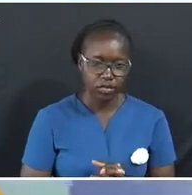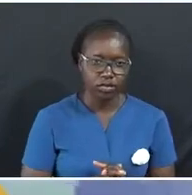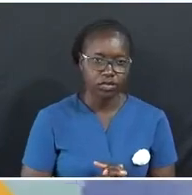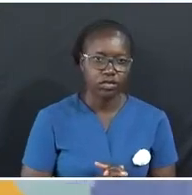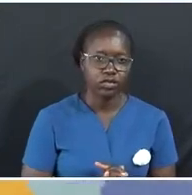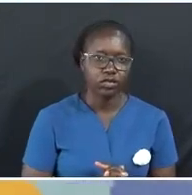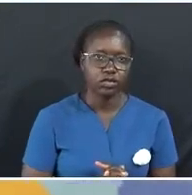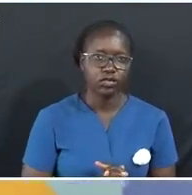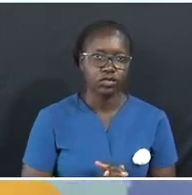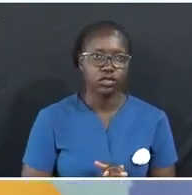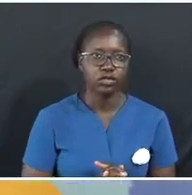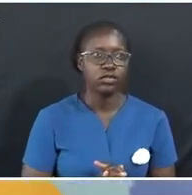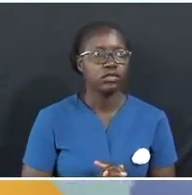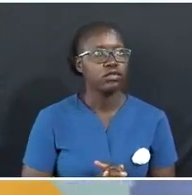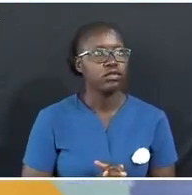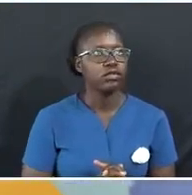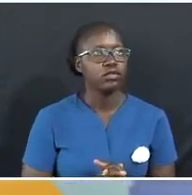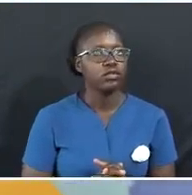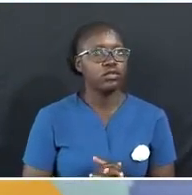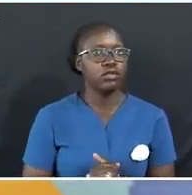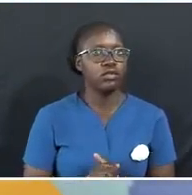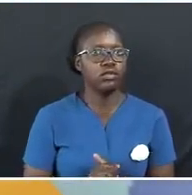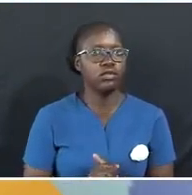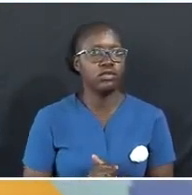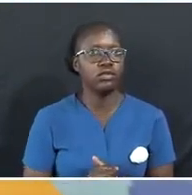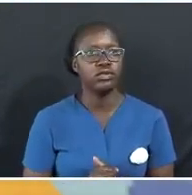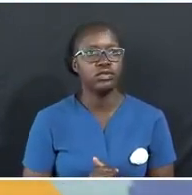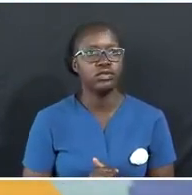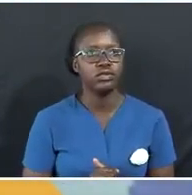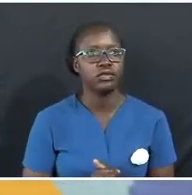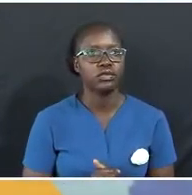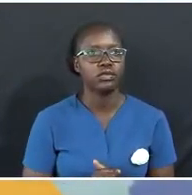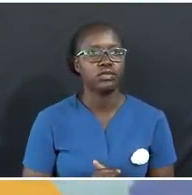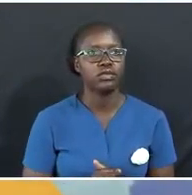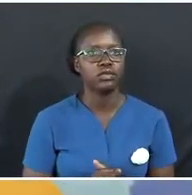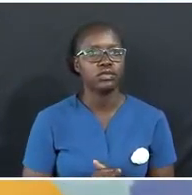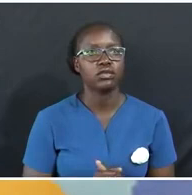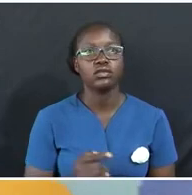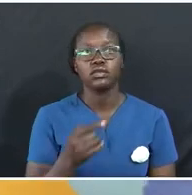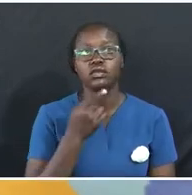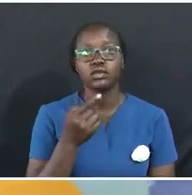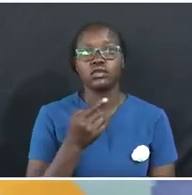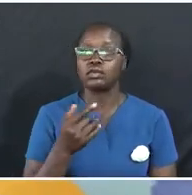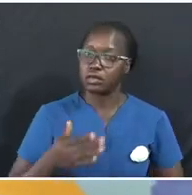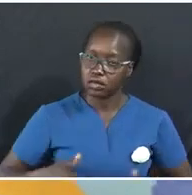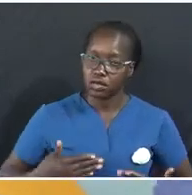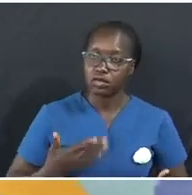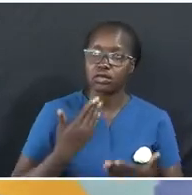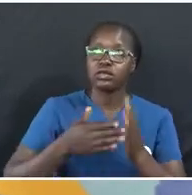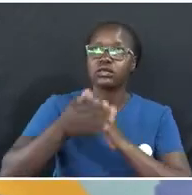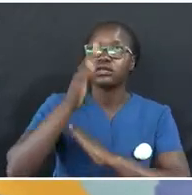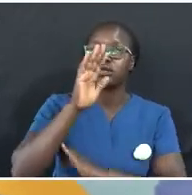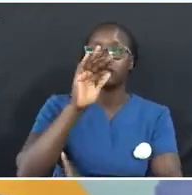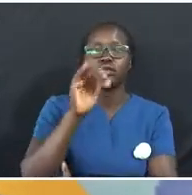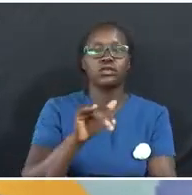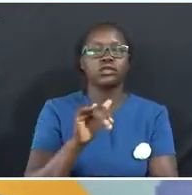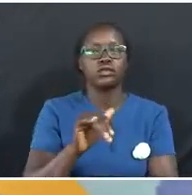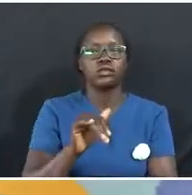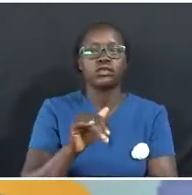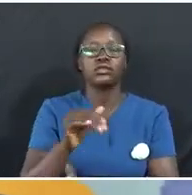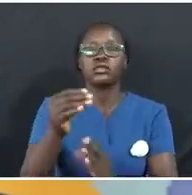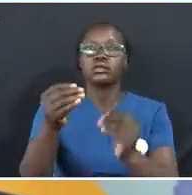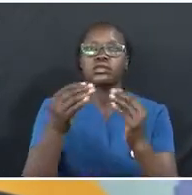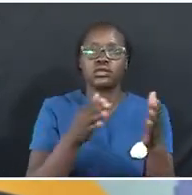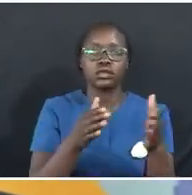into our sermon. Let's go into our sermon. So as I said, I am happy and I thank God that he has given me the earliest